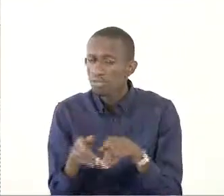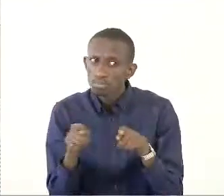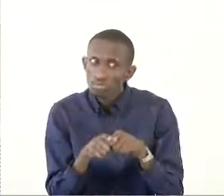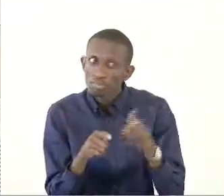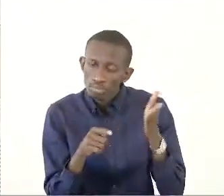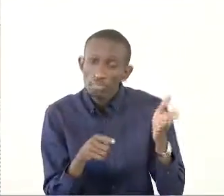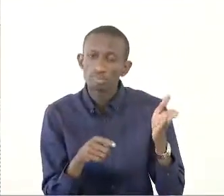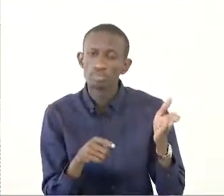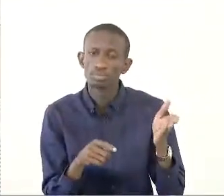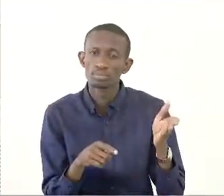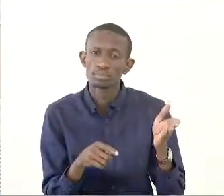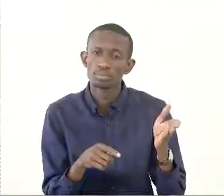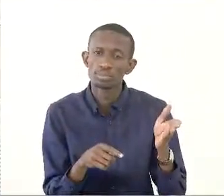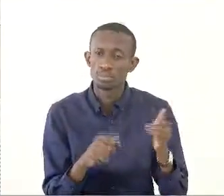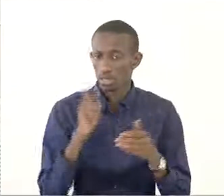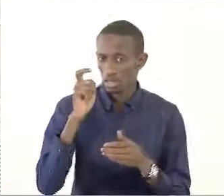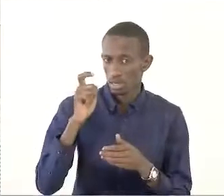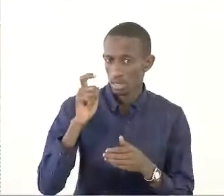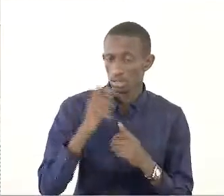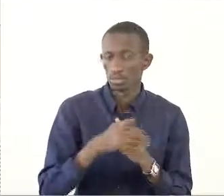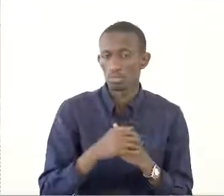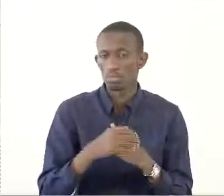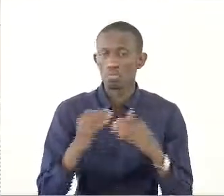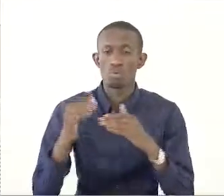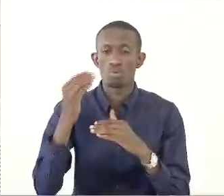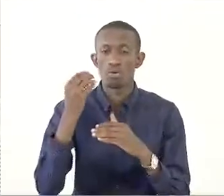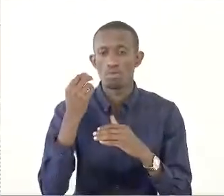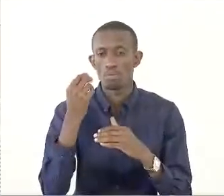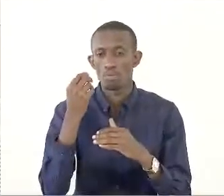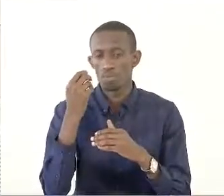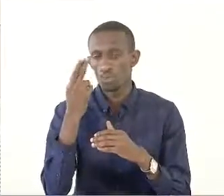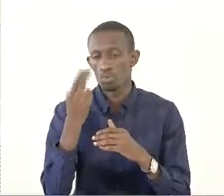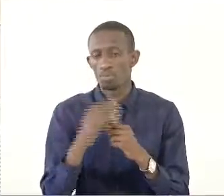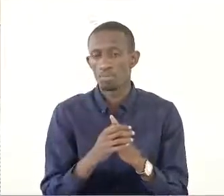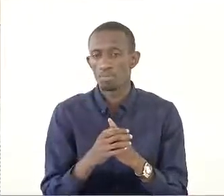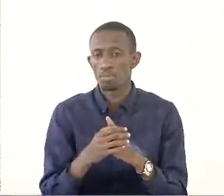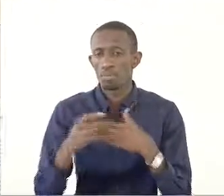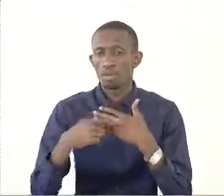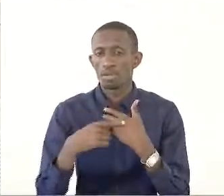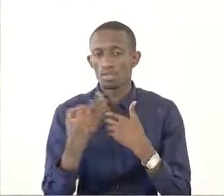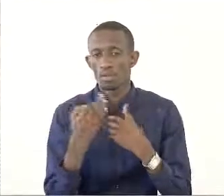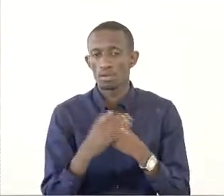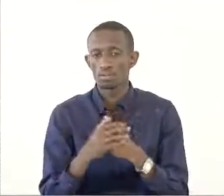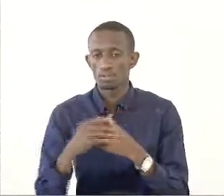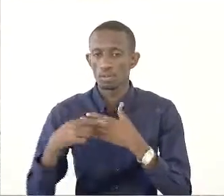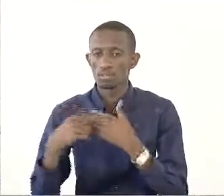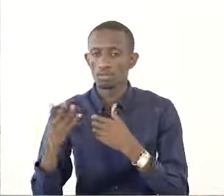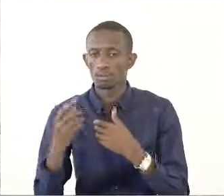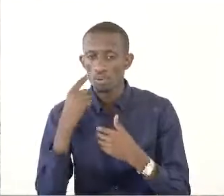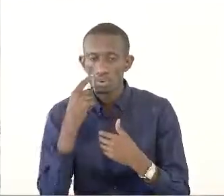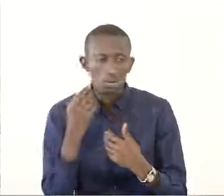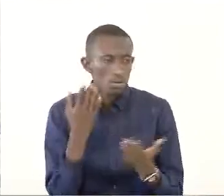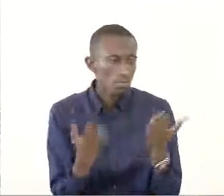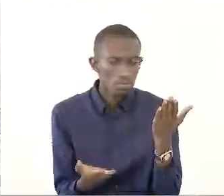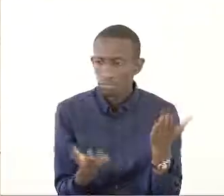x squared plus 3x minus 4, we need to find out if for sure these are the answers. And